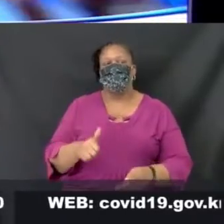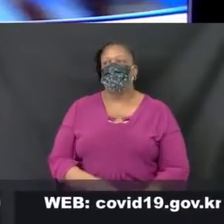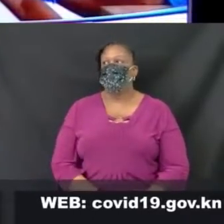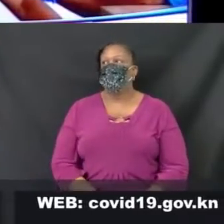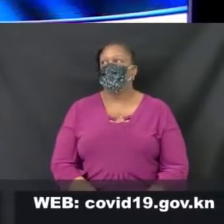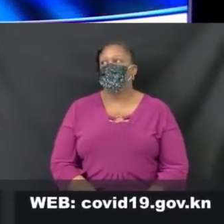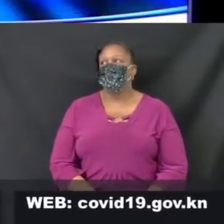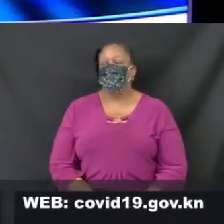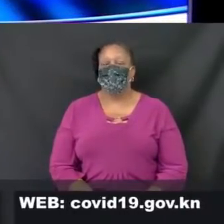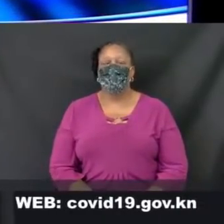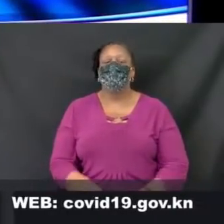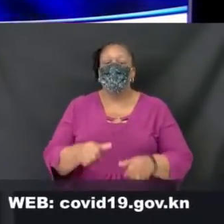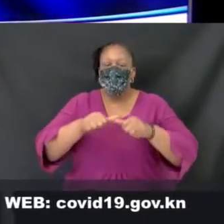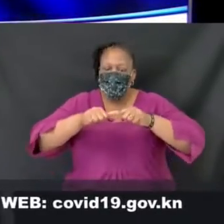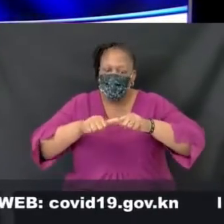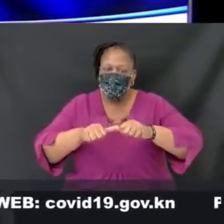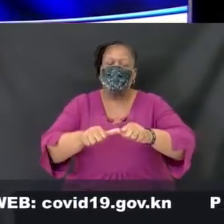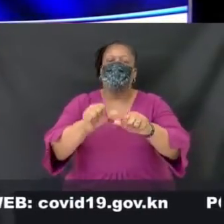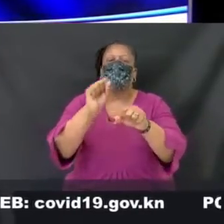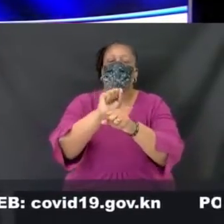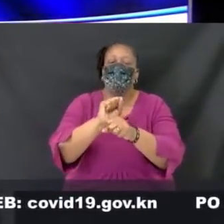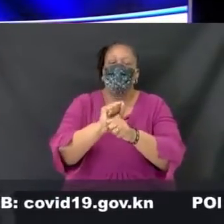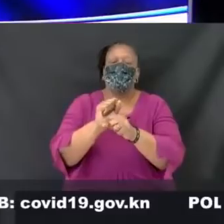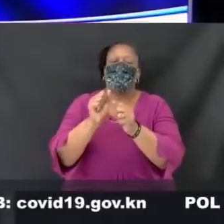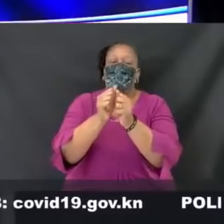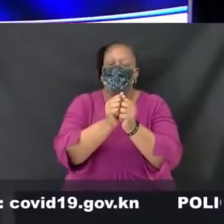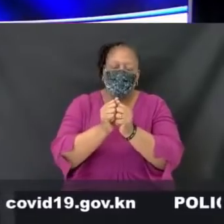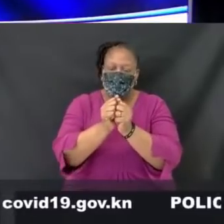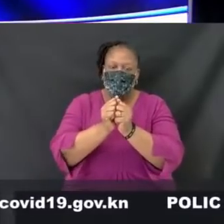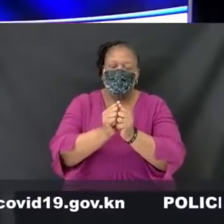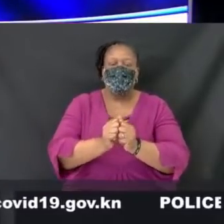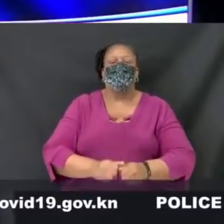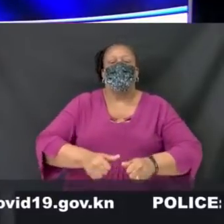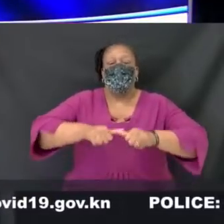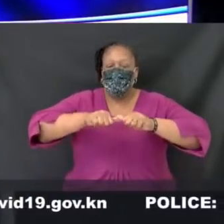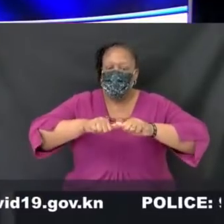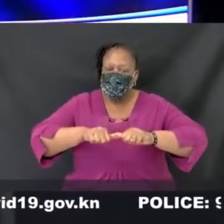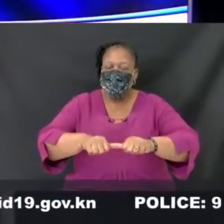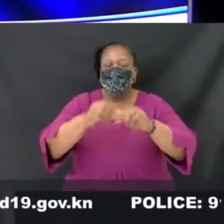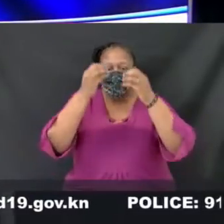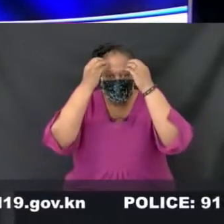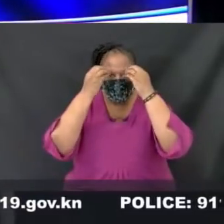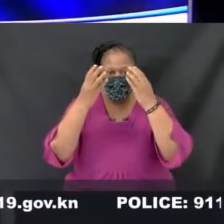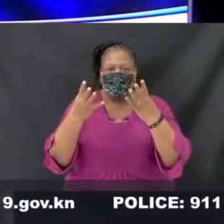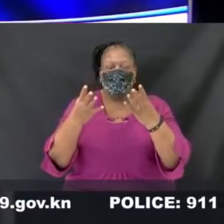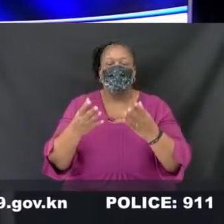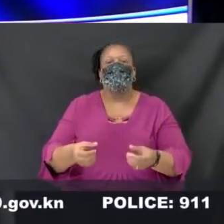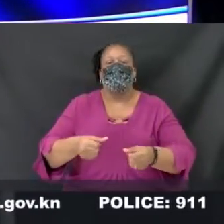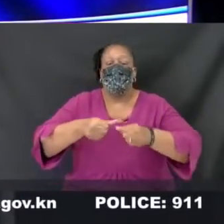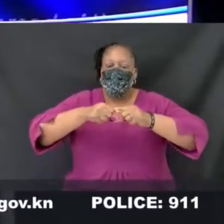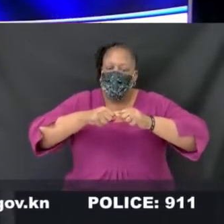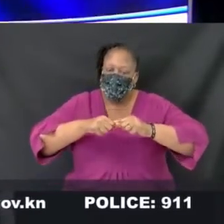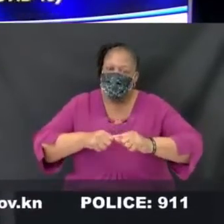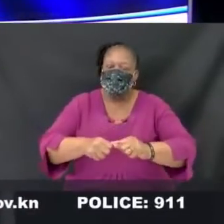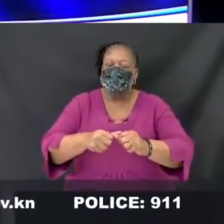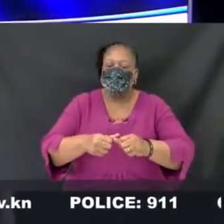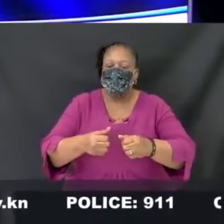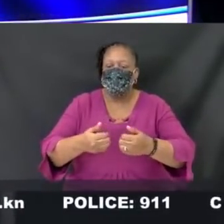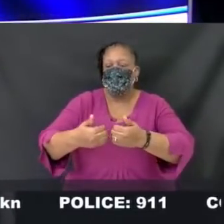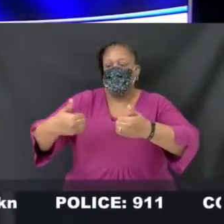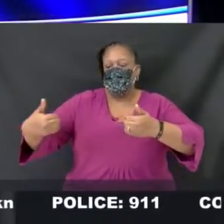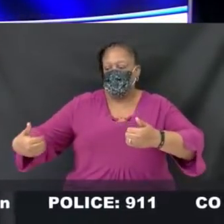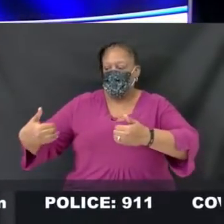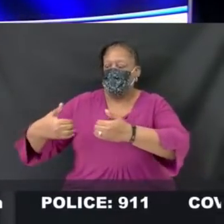you continue to cooperate and adhere to all the COVID-19 protocols, avoiding crowds and crowded